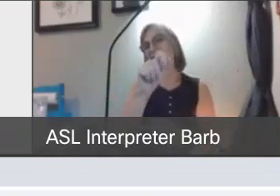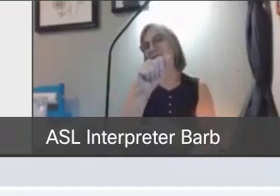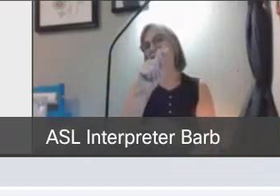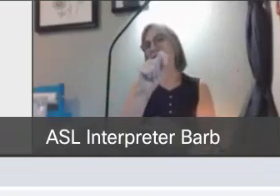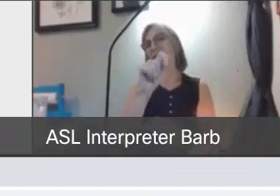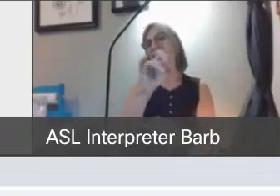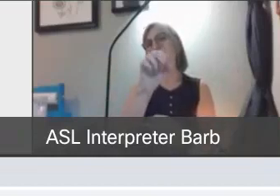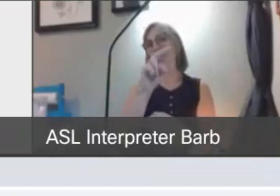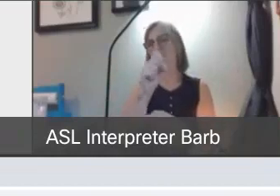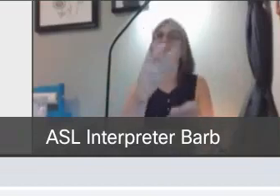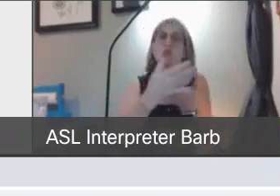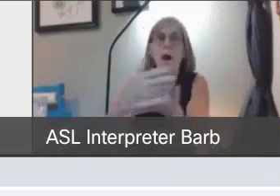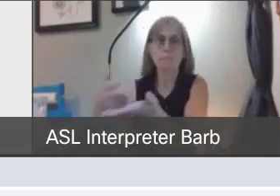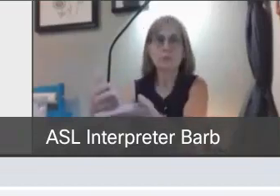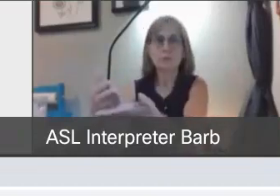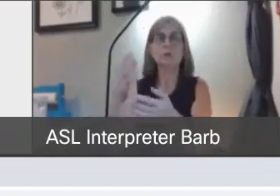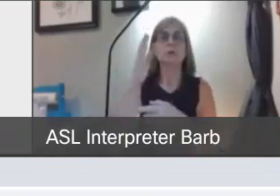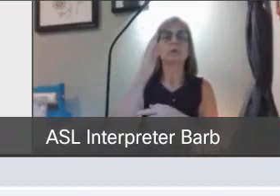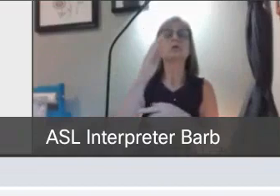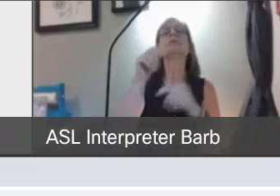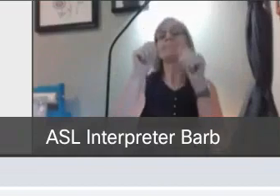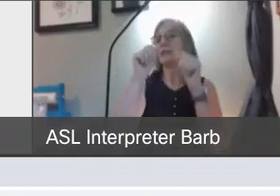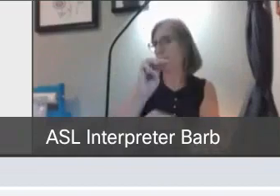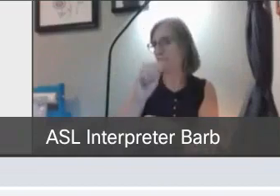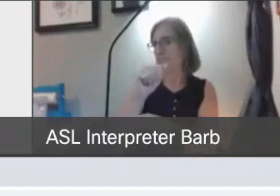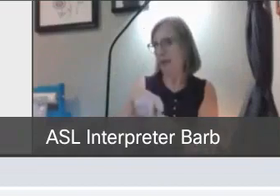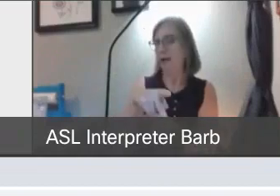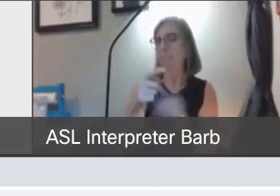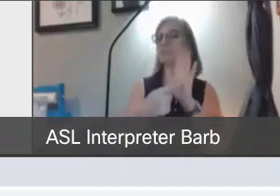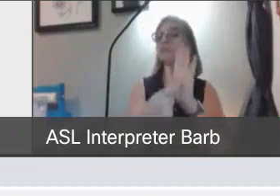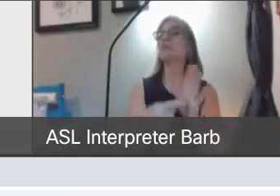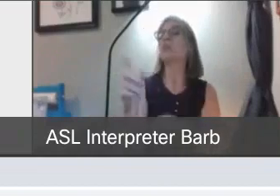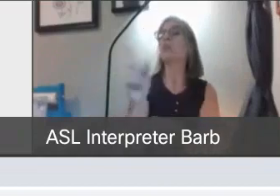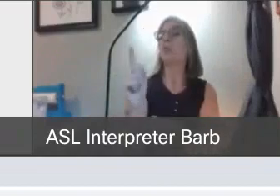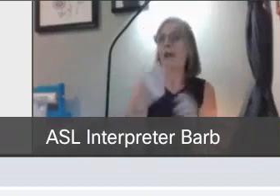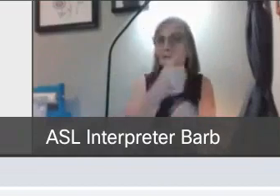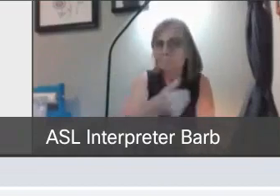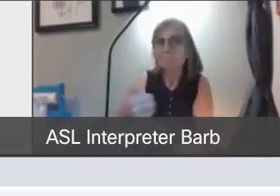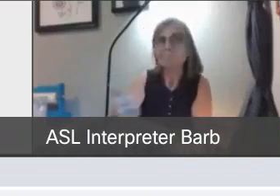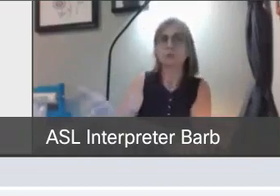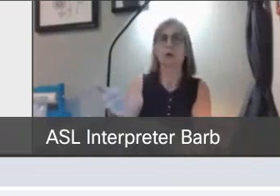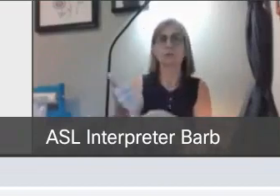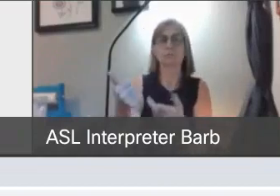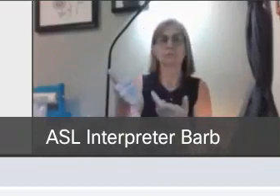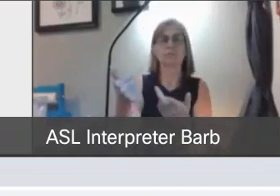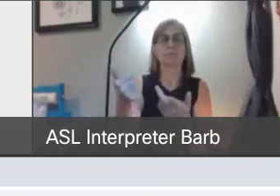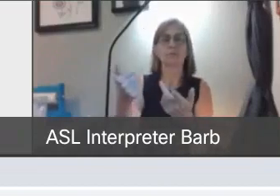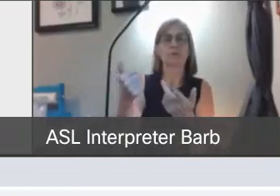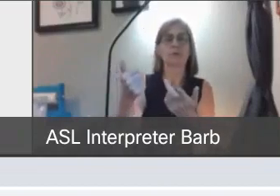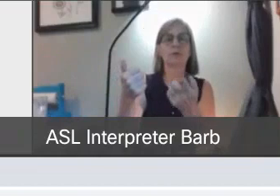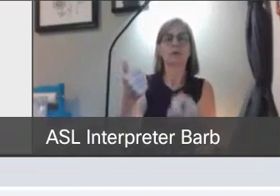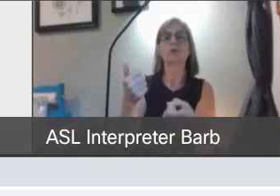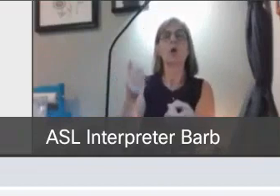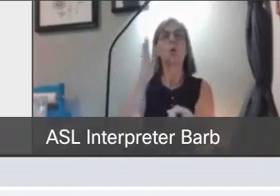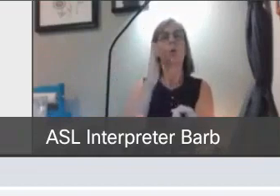this map of where each one is going to be located. They're going to be built slightly different rather than just a simple pole and bench to sit